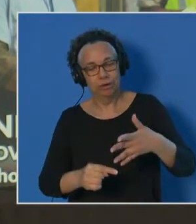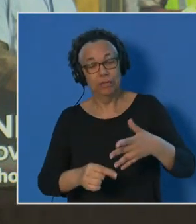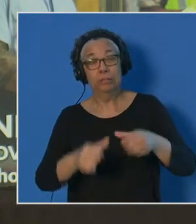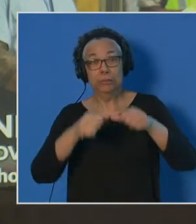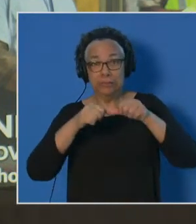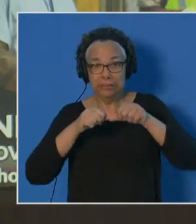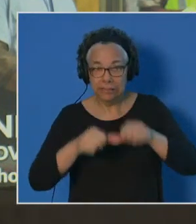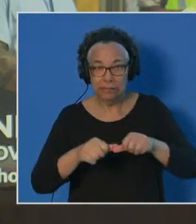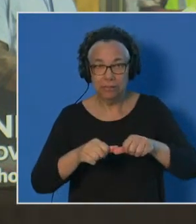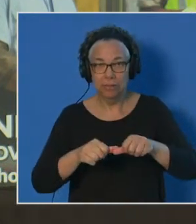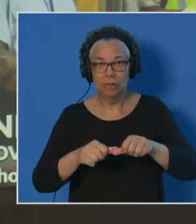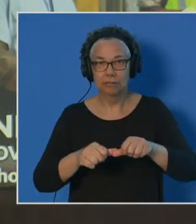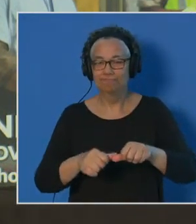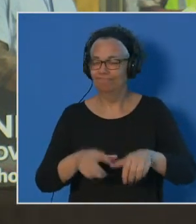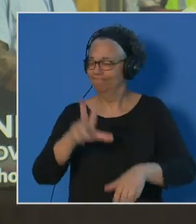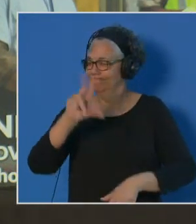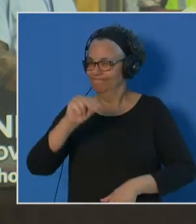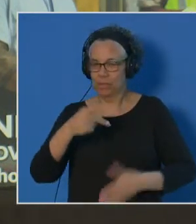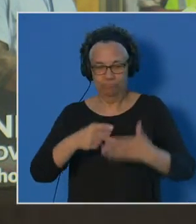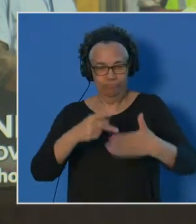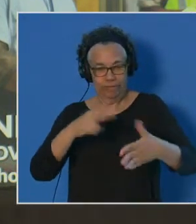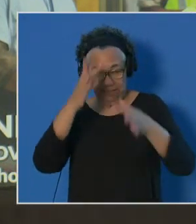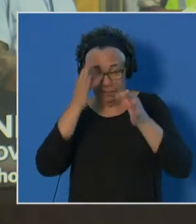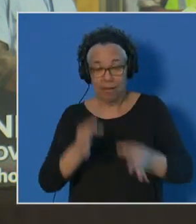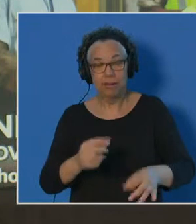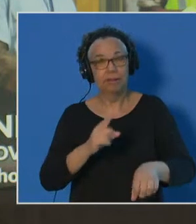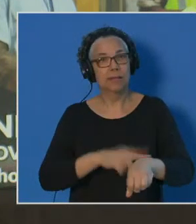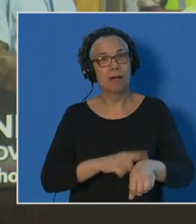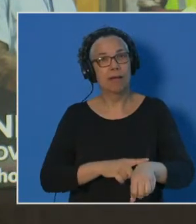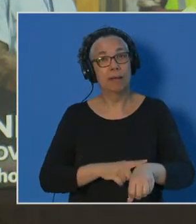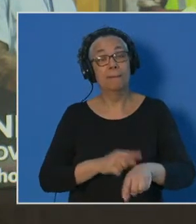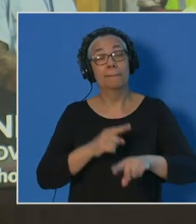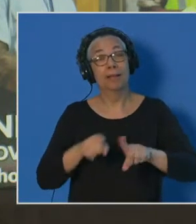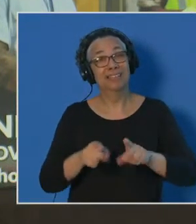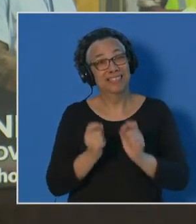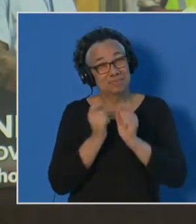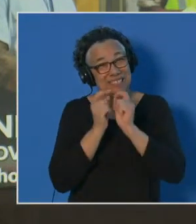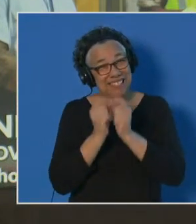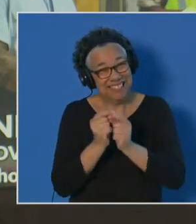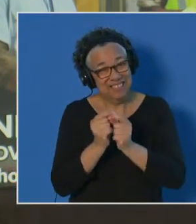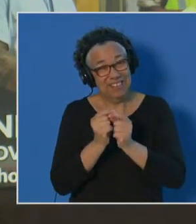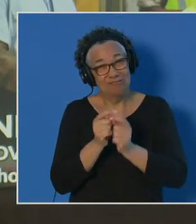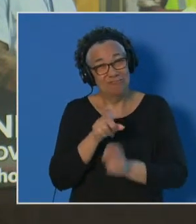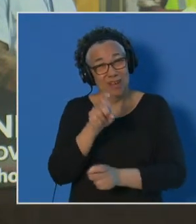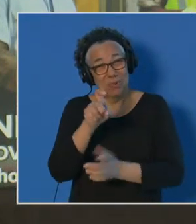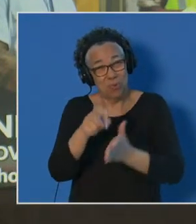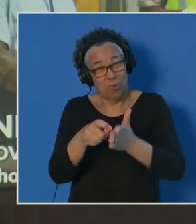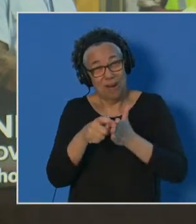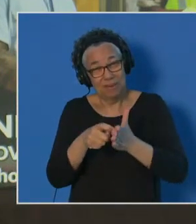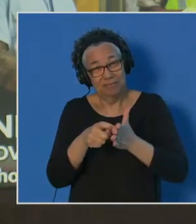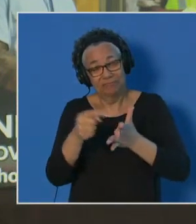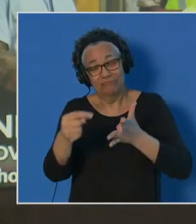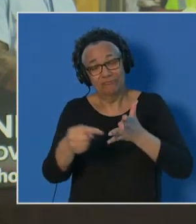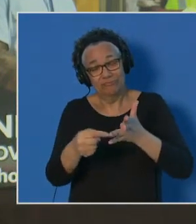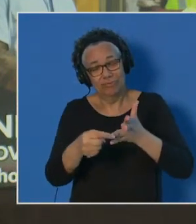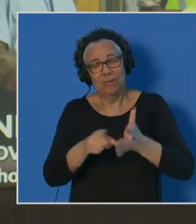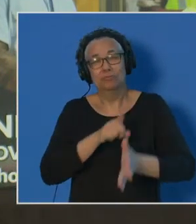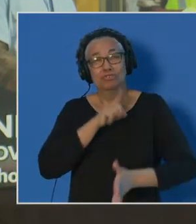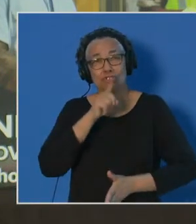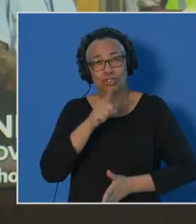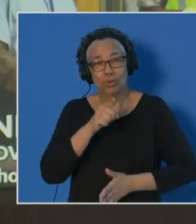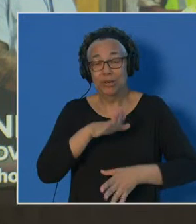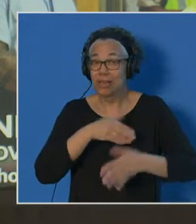there's no predetermined time for phases. But because of the specific requirement on phase 4 about making sure that we have